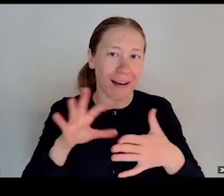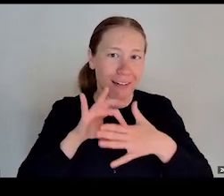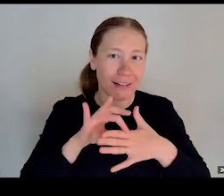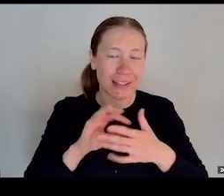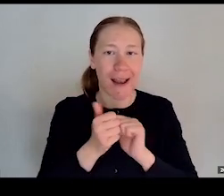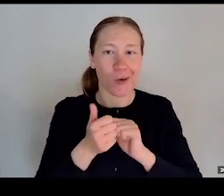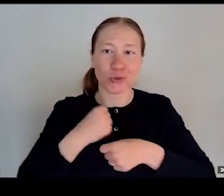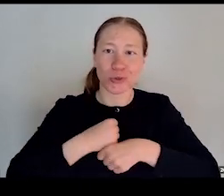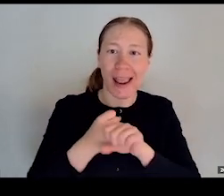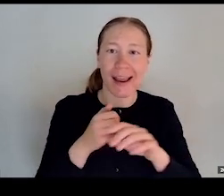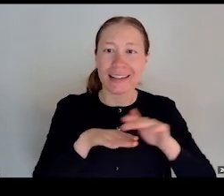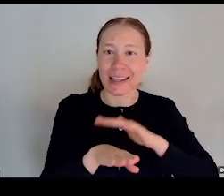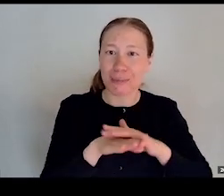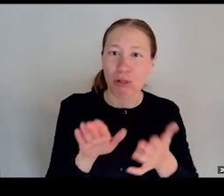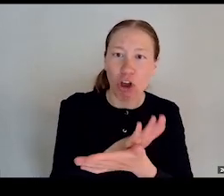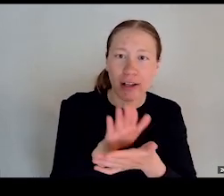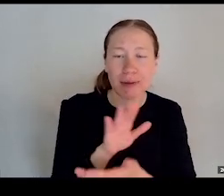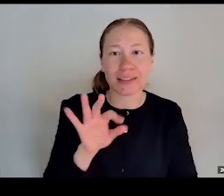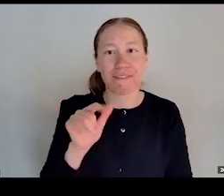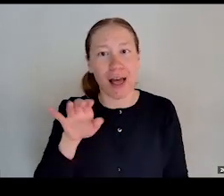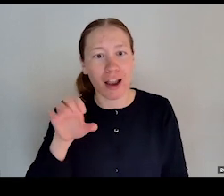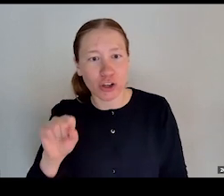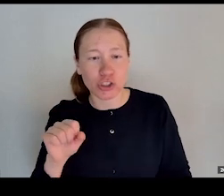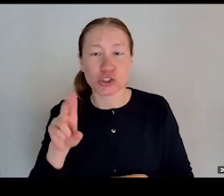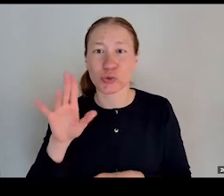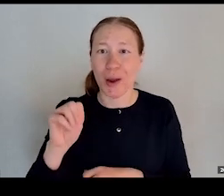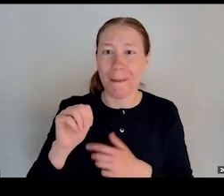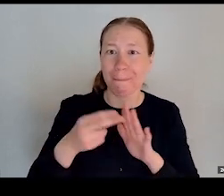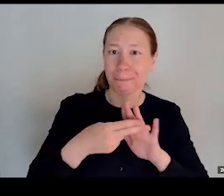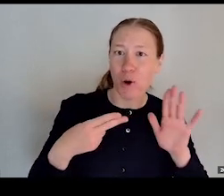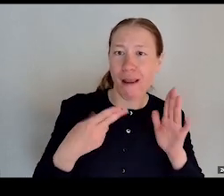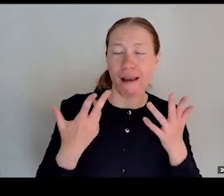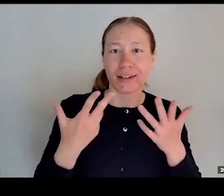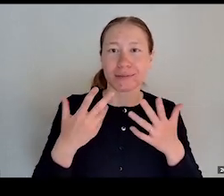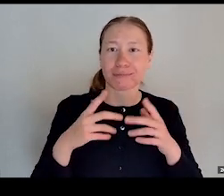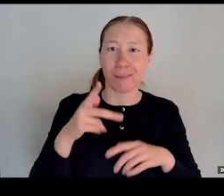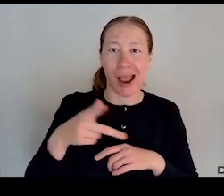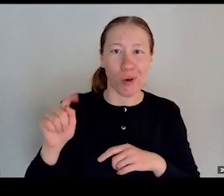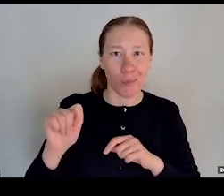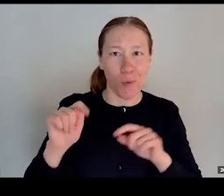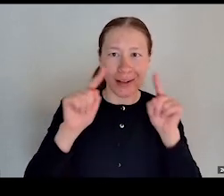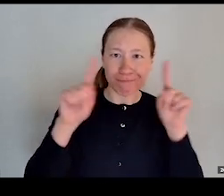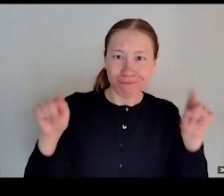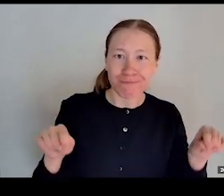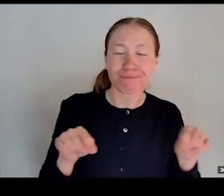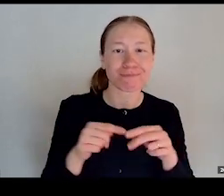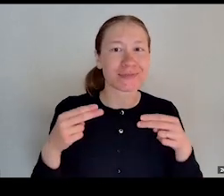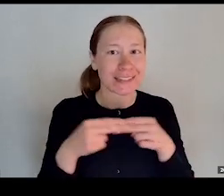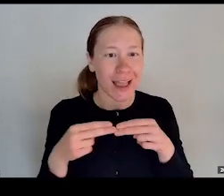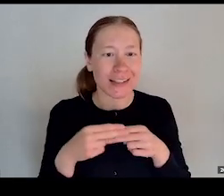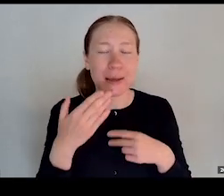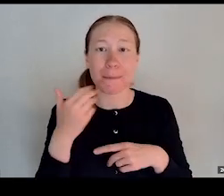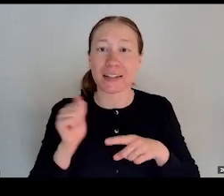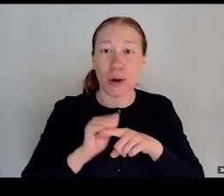accessible documents, flyers, branded PowerPoint templates. They also have a lot of best practices for meetings